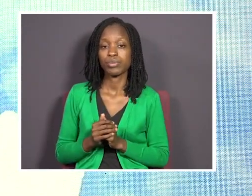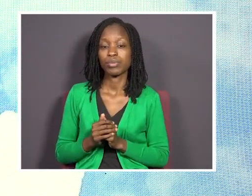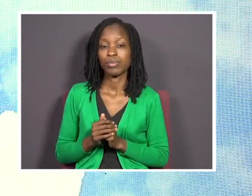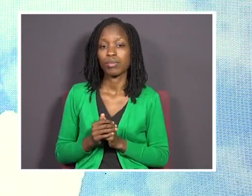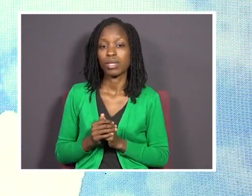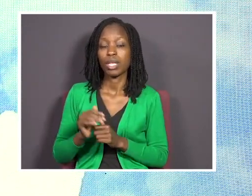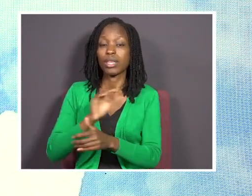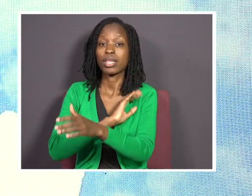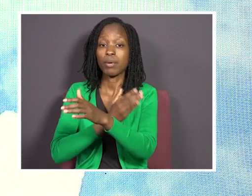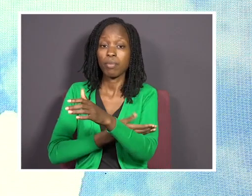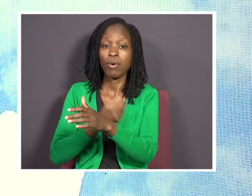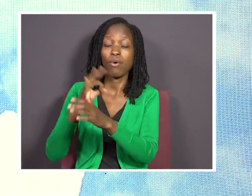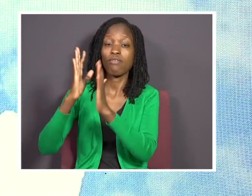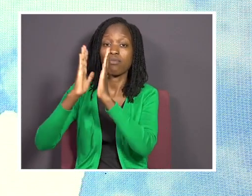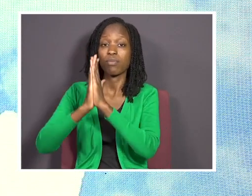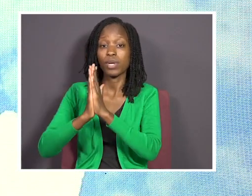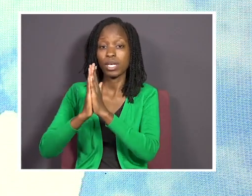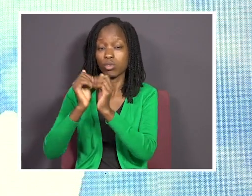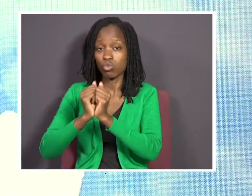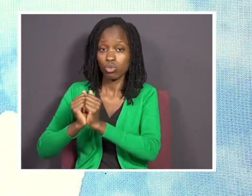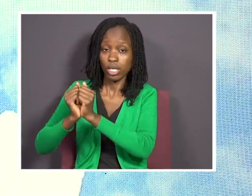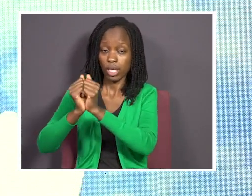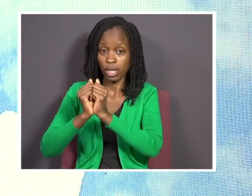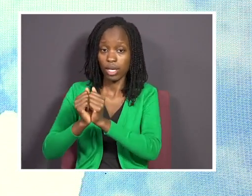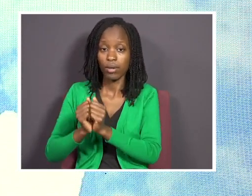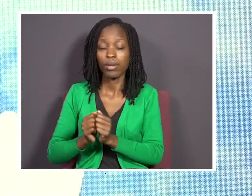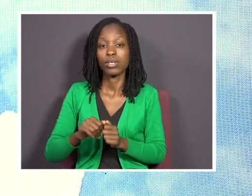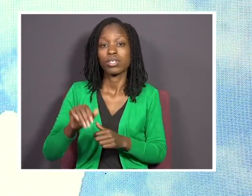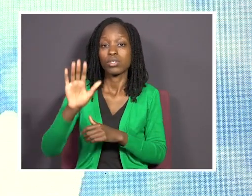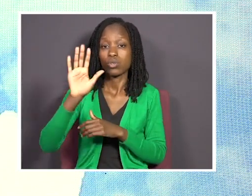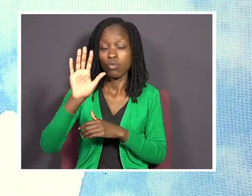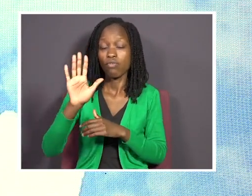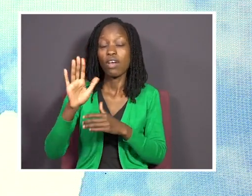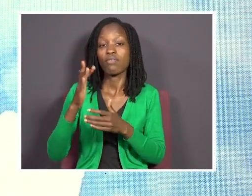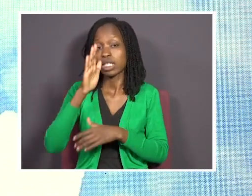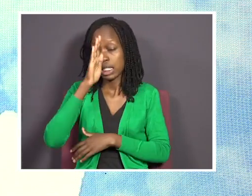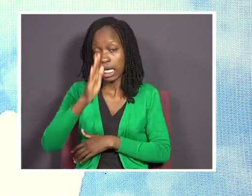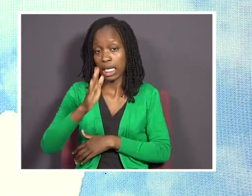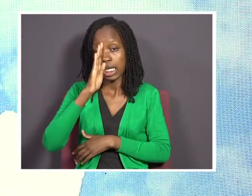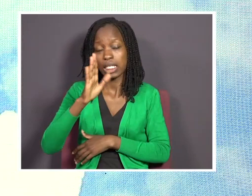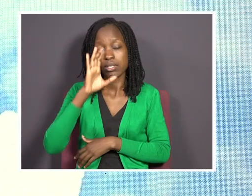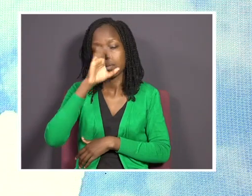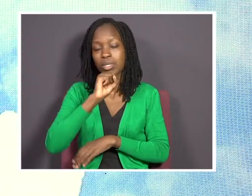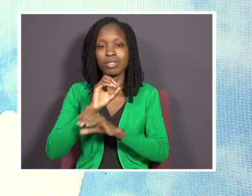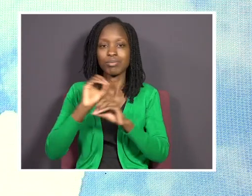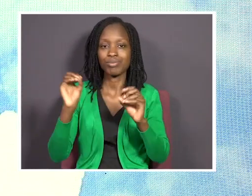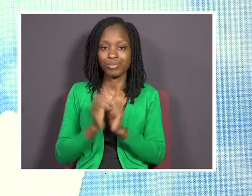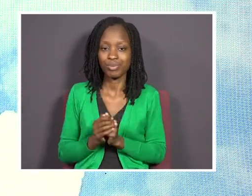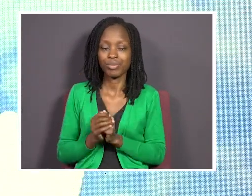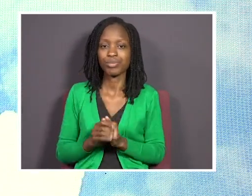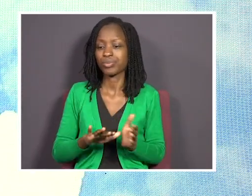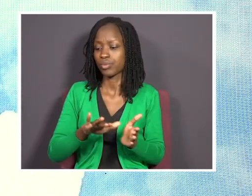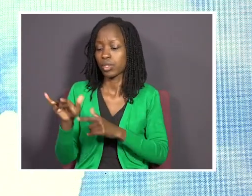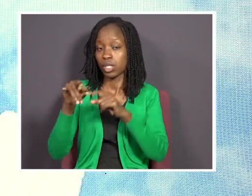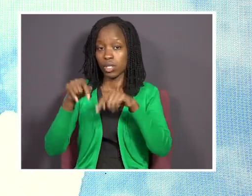about the power of praying together. So, five great Sundays. You don't want to miss any.